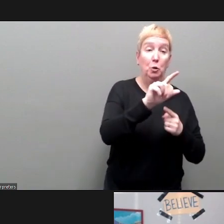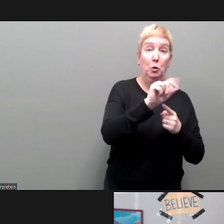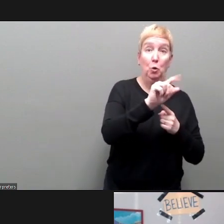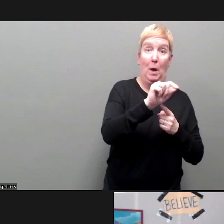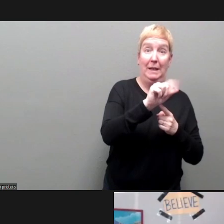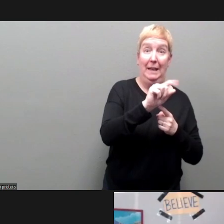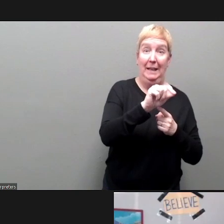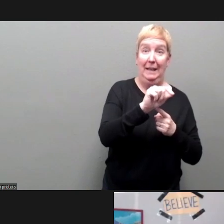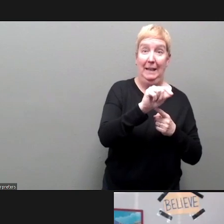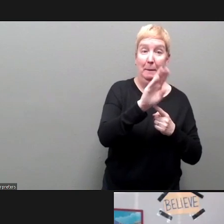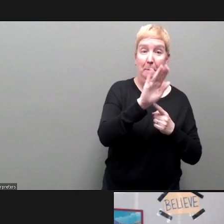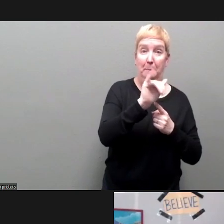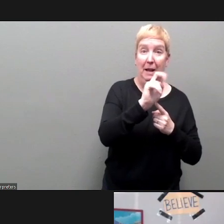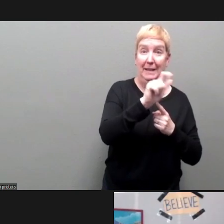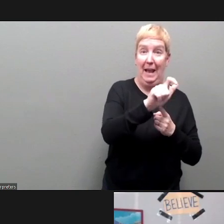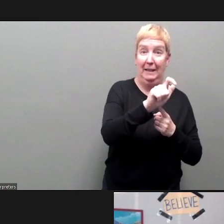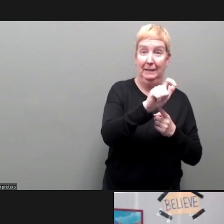one